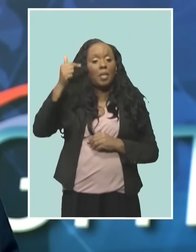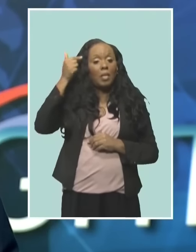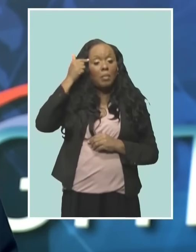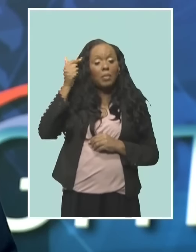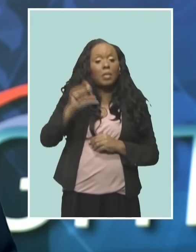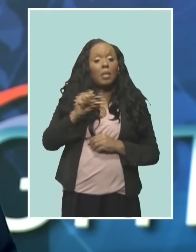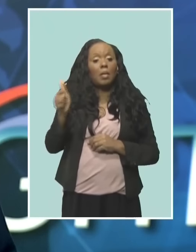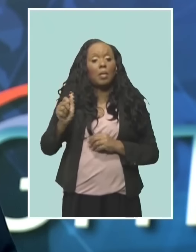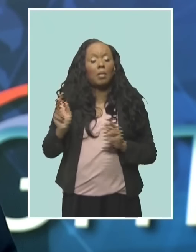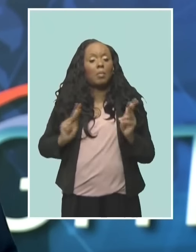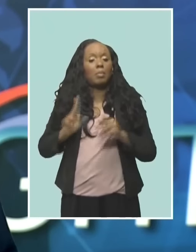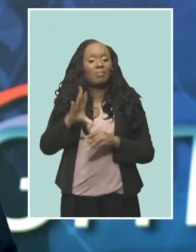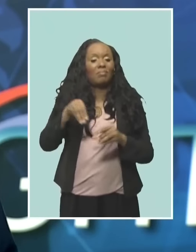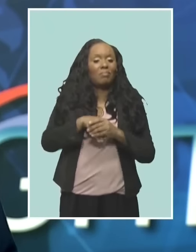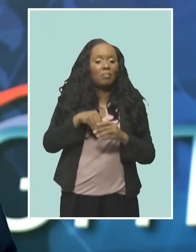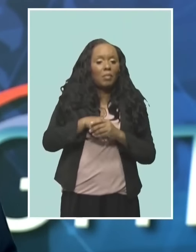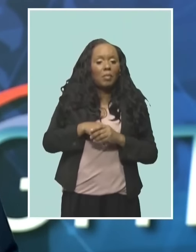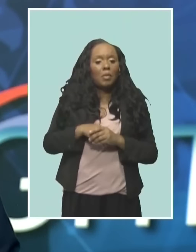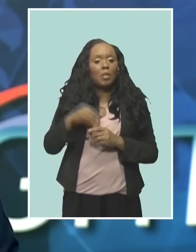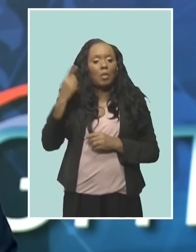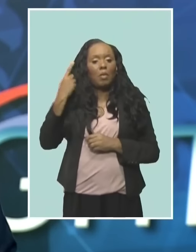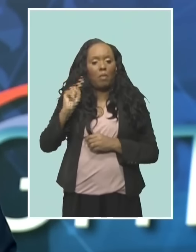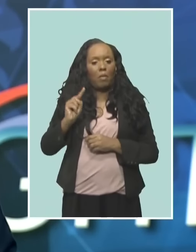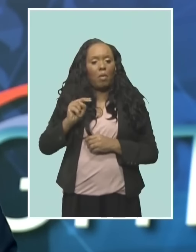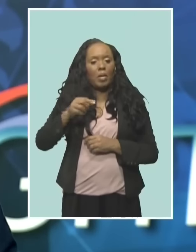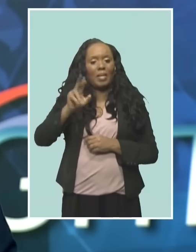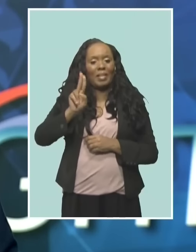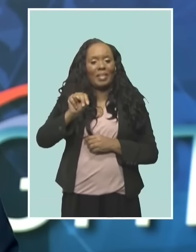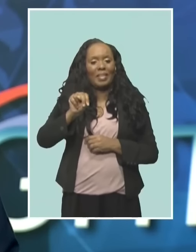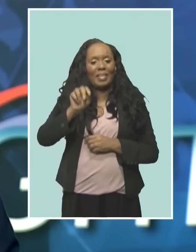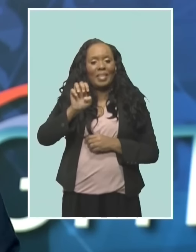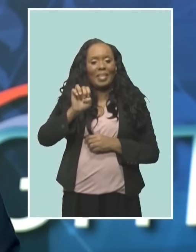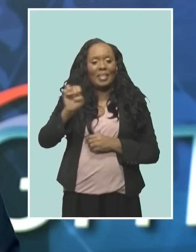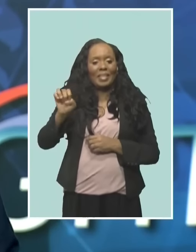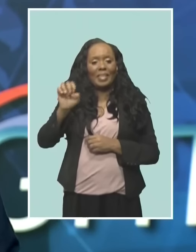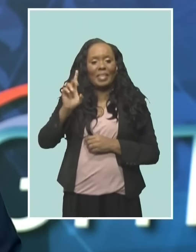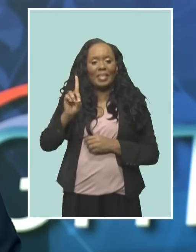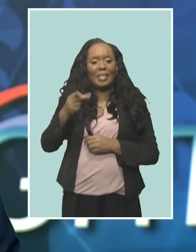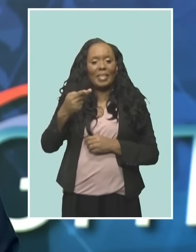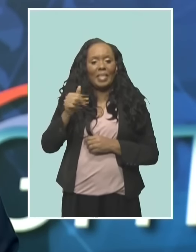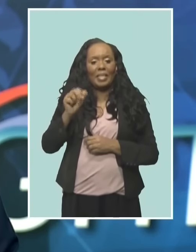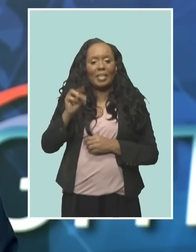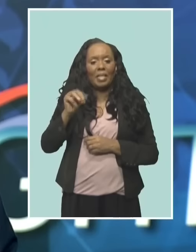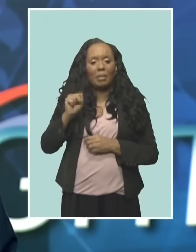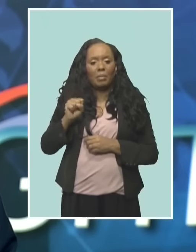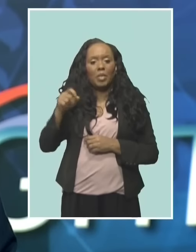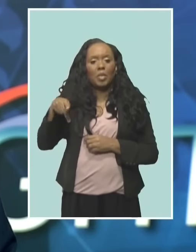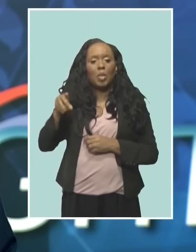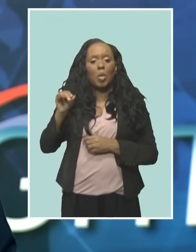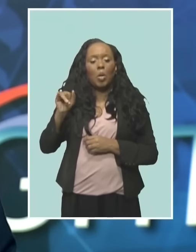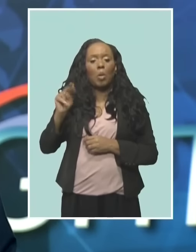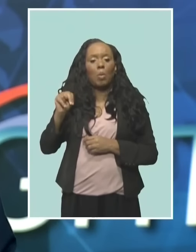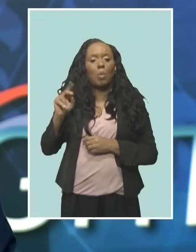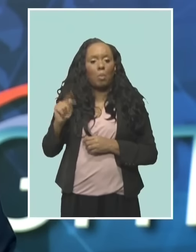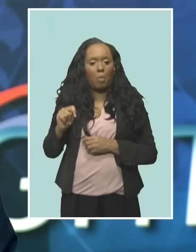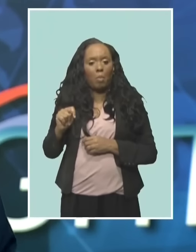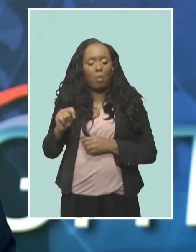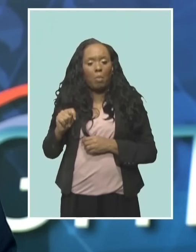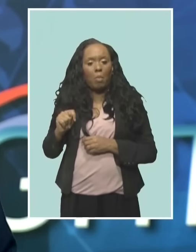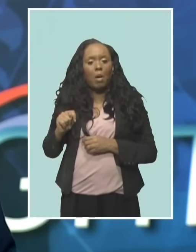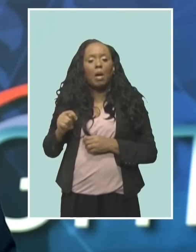Government and other shareholders of Needham's Point Holdings Limited have received a payout as a result of the Hilton Hotel's good